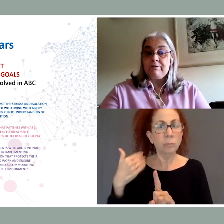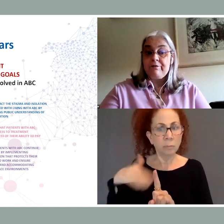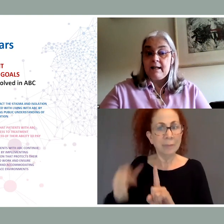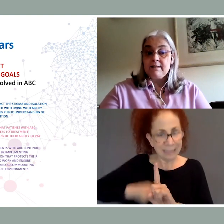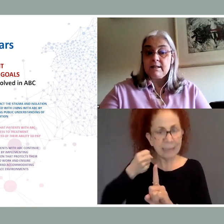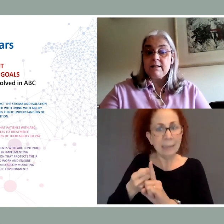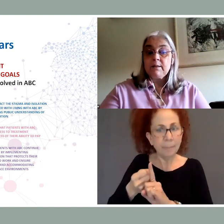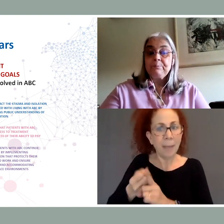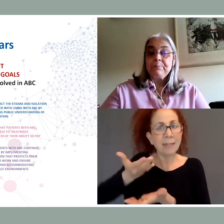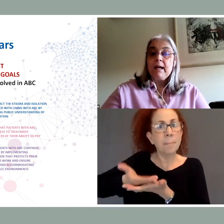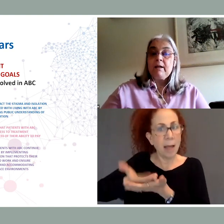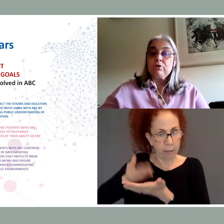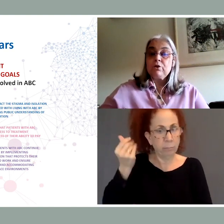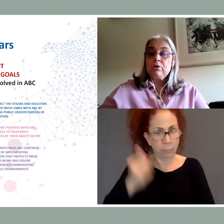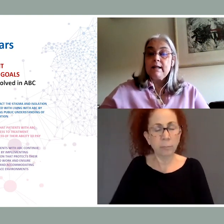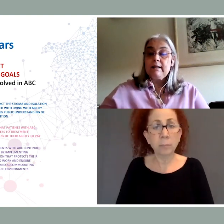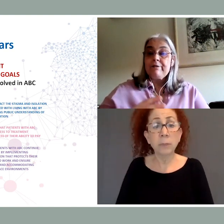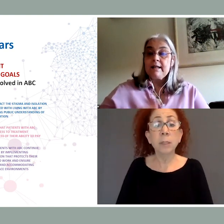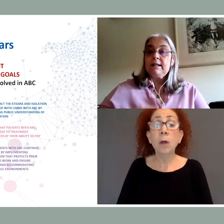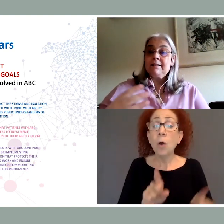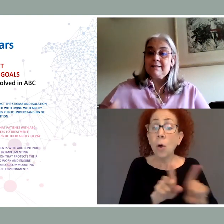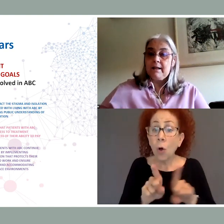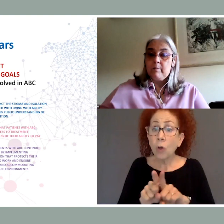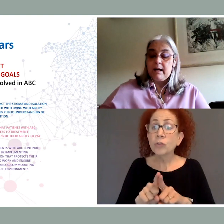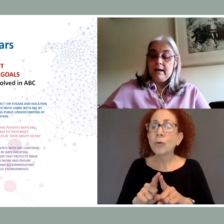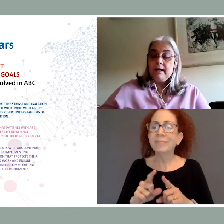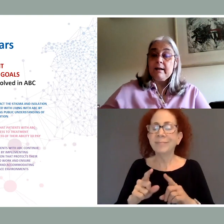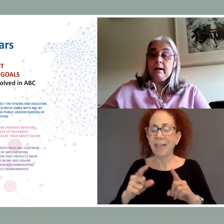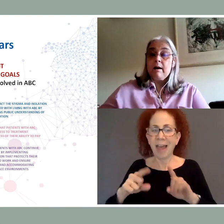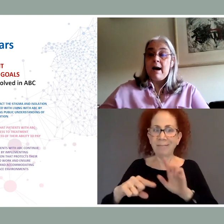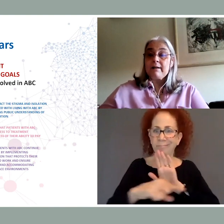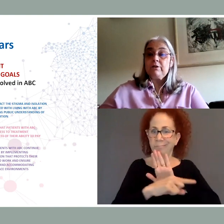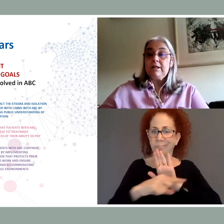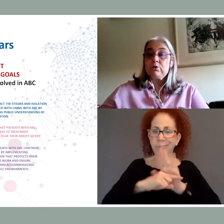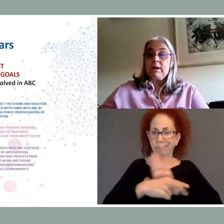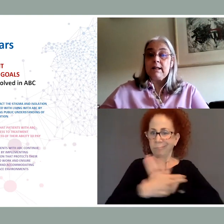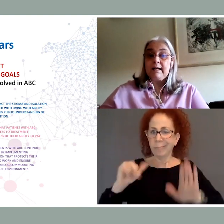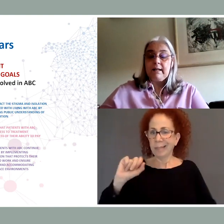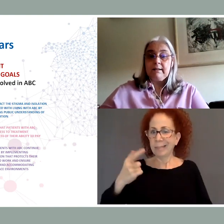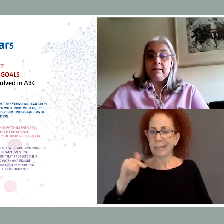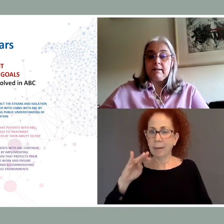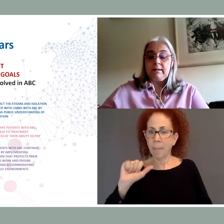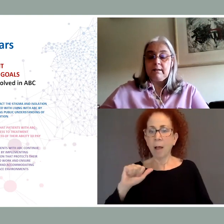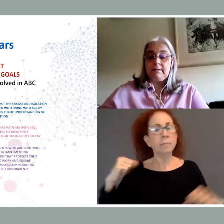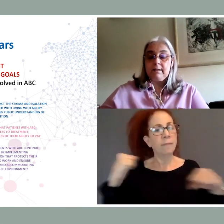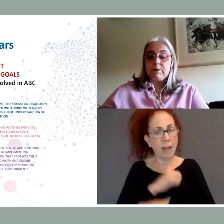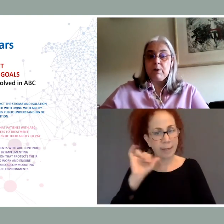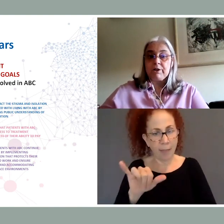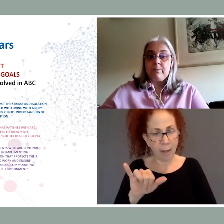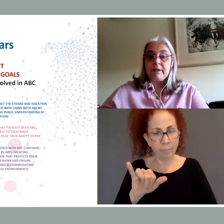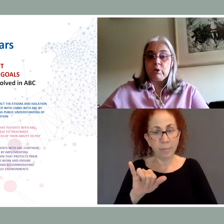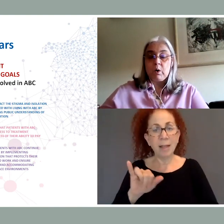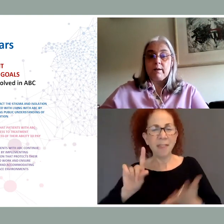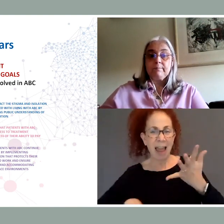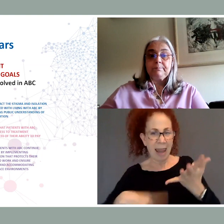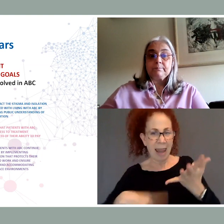impact in finances, and also fighting the stigma. And I'll come back to this one in the last part